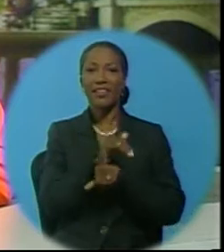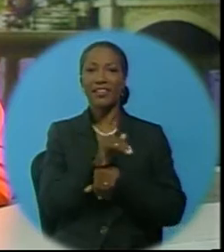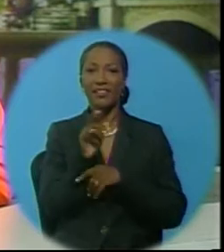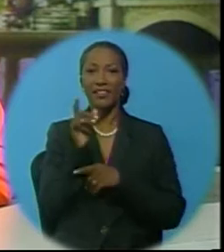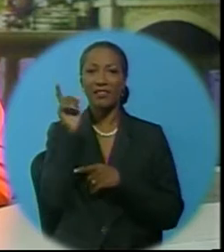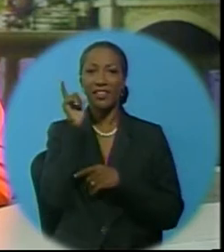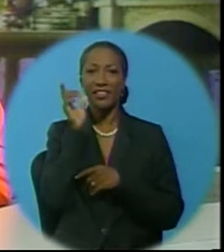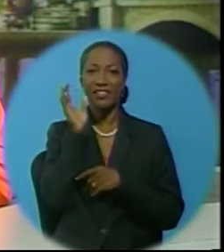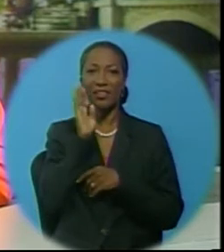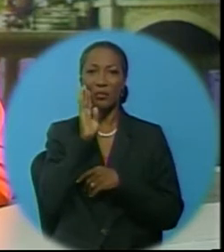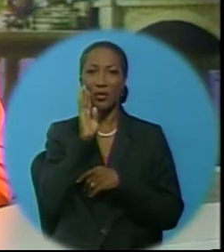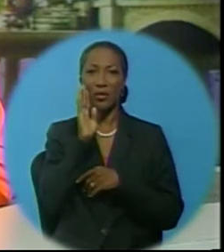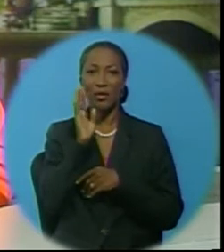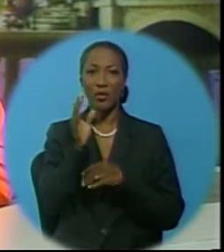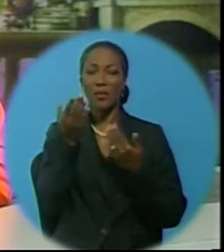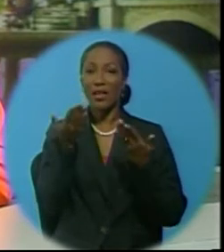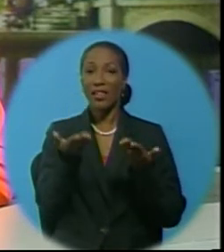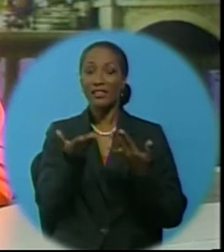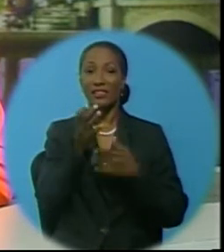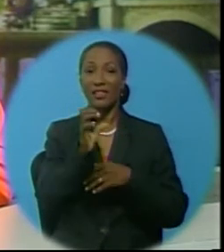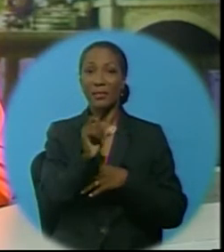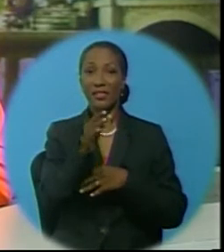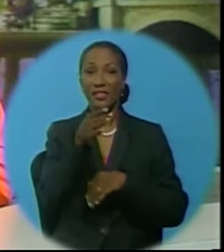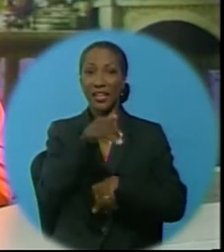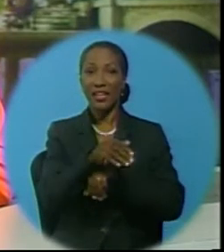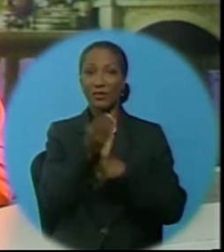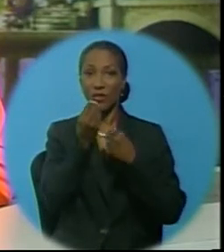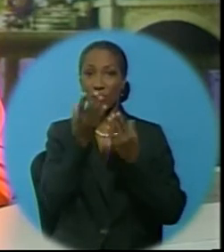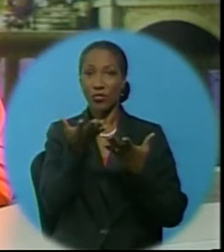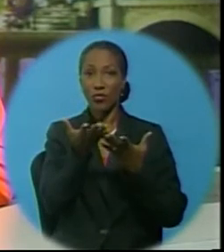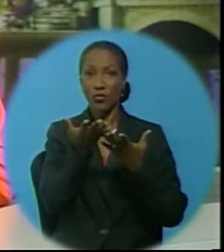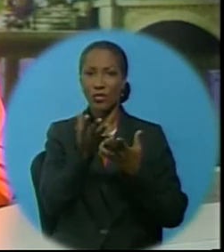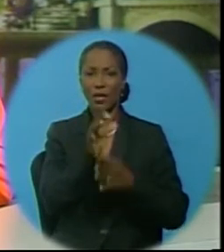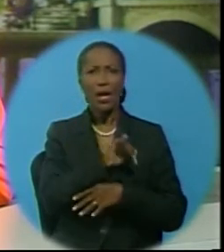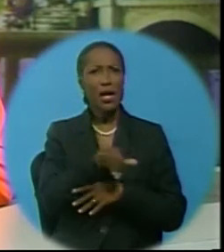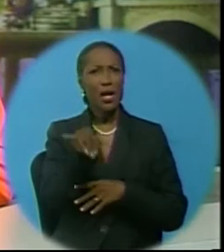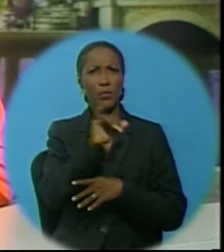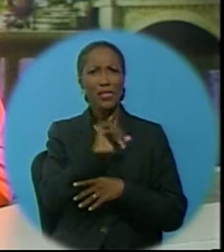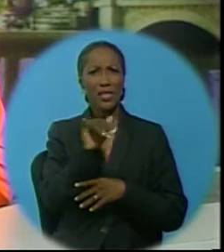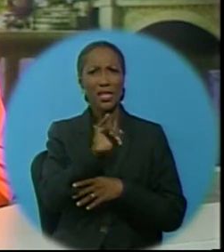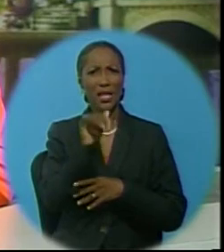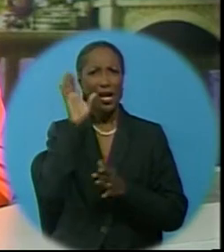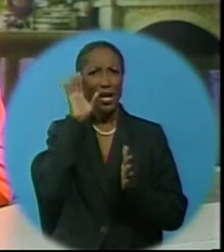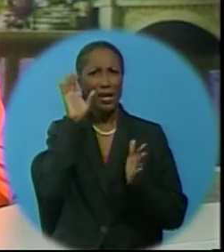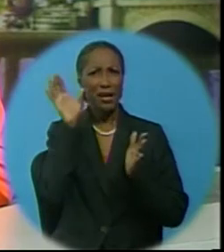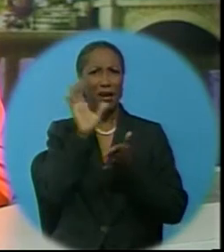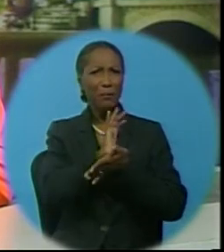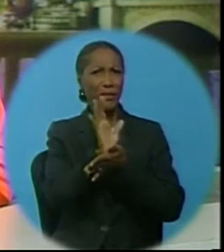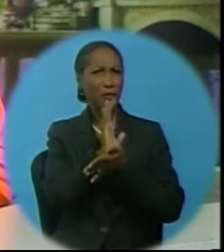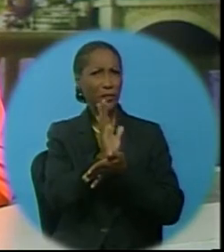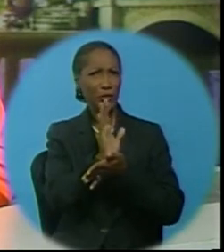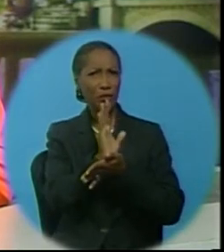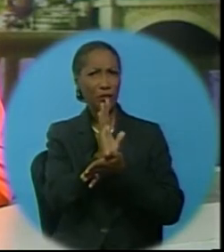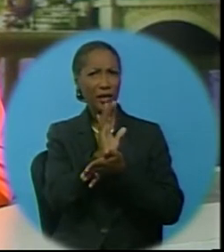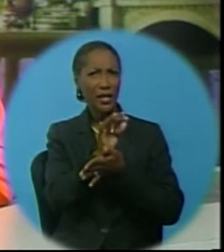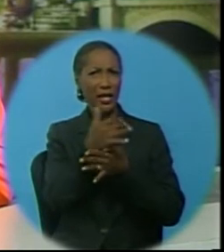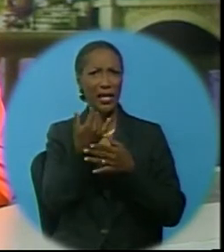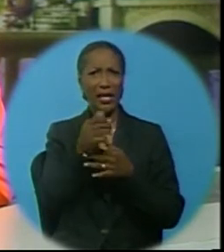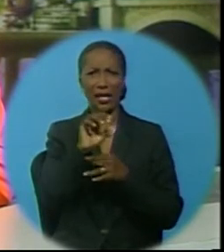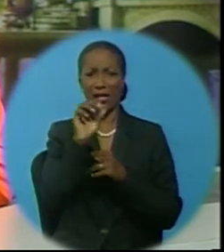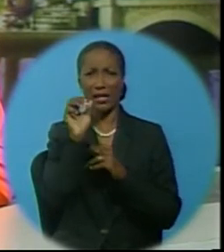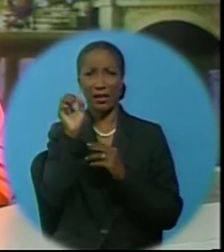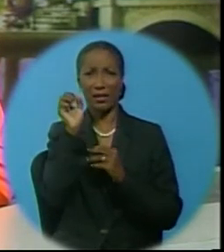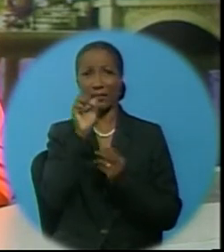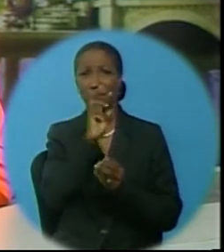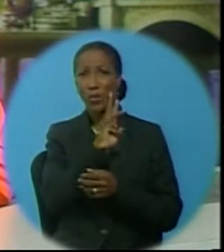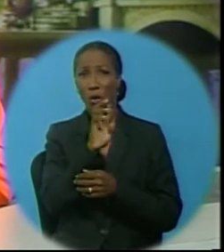Good evening, I'm Lisa Broom, and this is the CBC Evening News. It was like the scene of a movie playing out in a western at Westbury